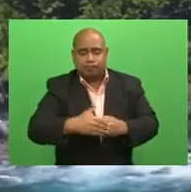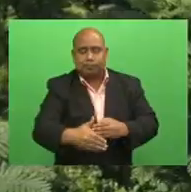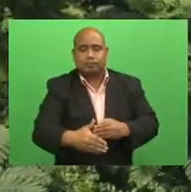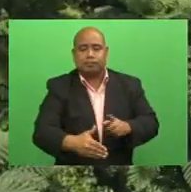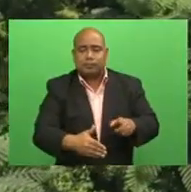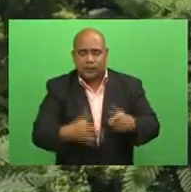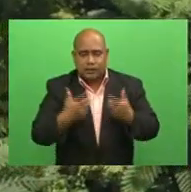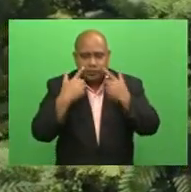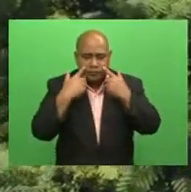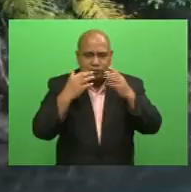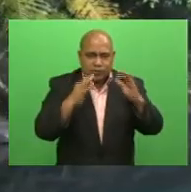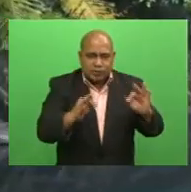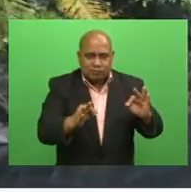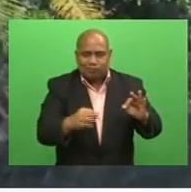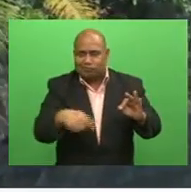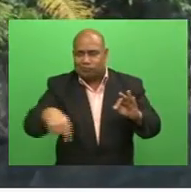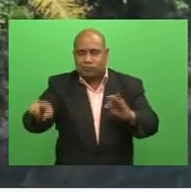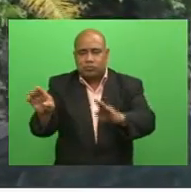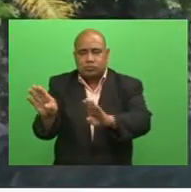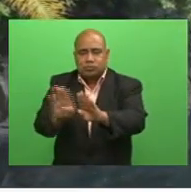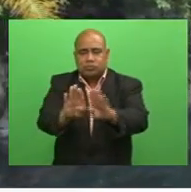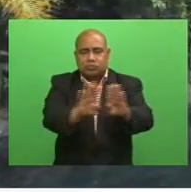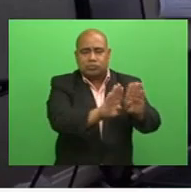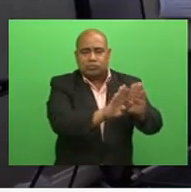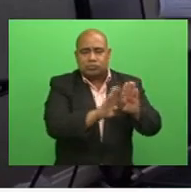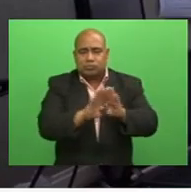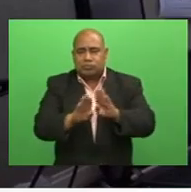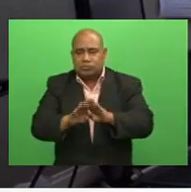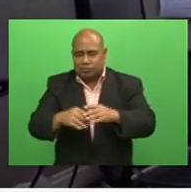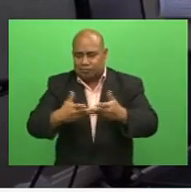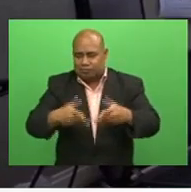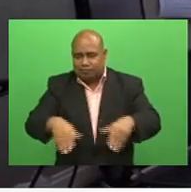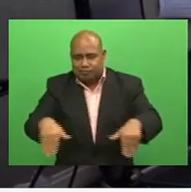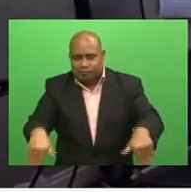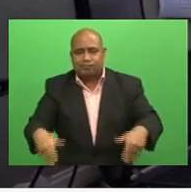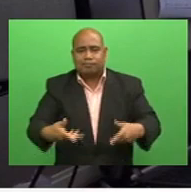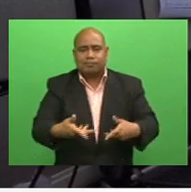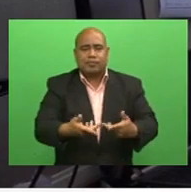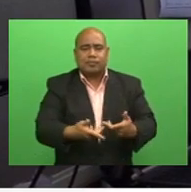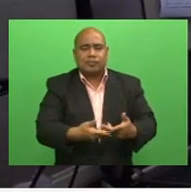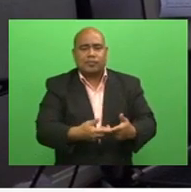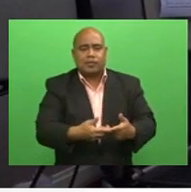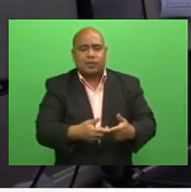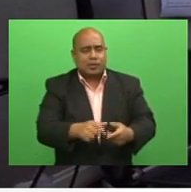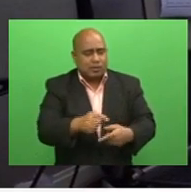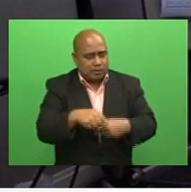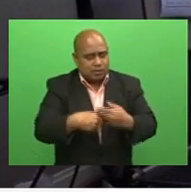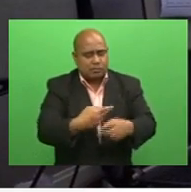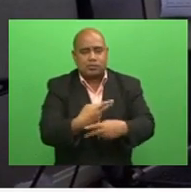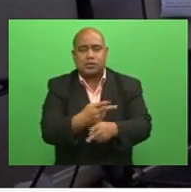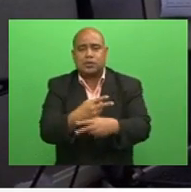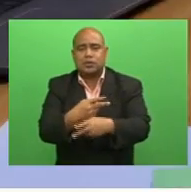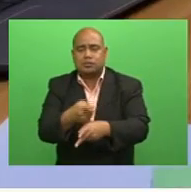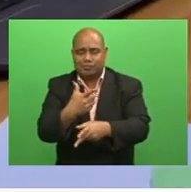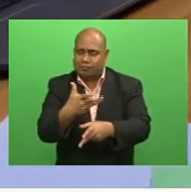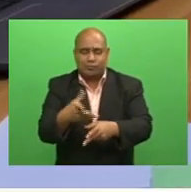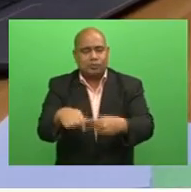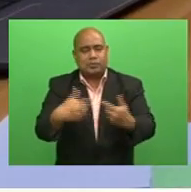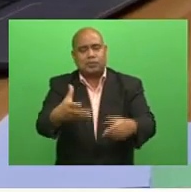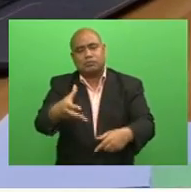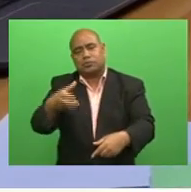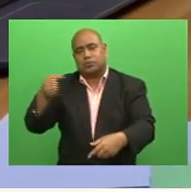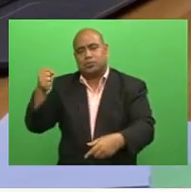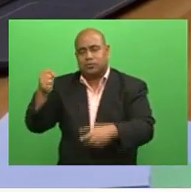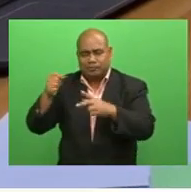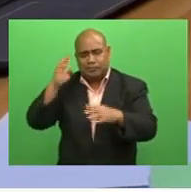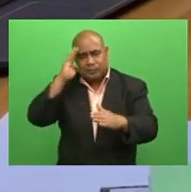major productions were confirmed for this year, and Tikovai is hopeful it will still go ahead as planned once the restrictions ease. We